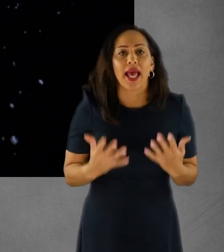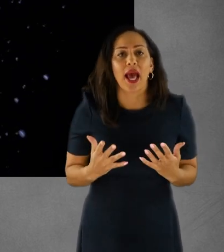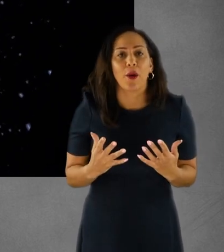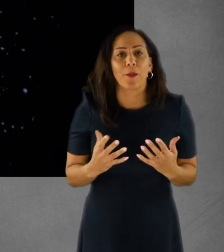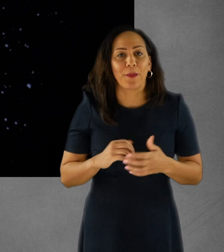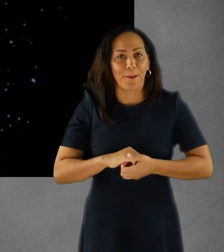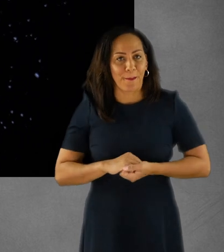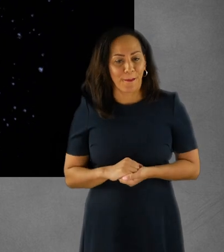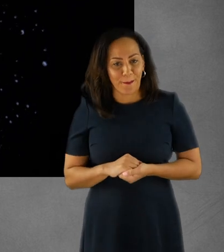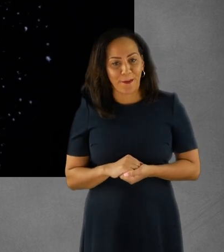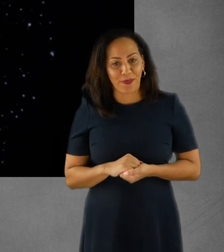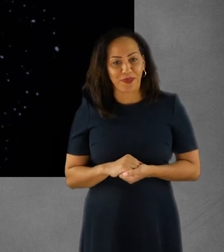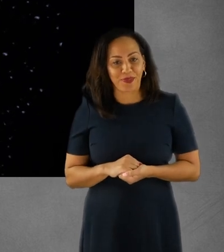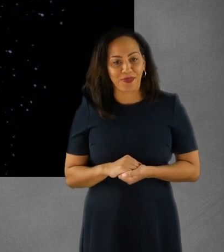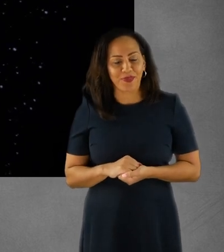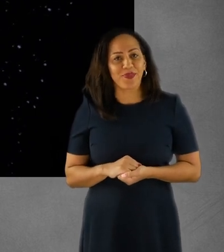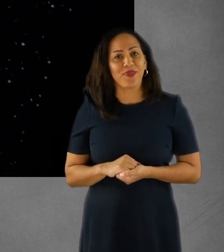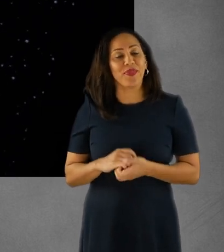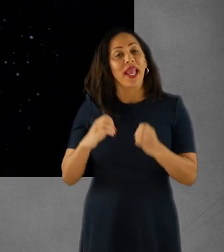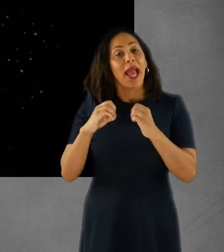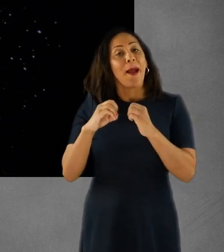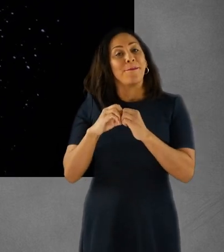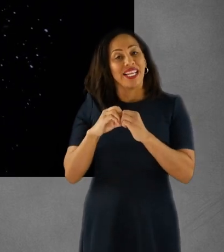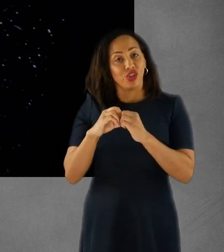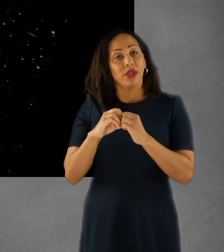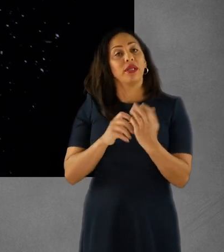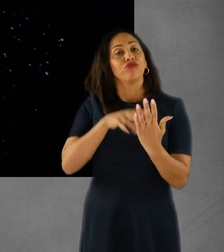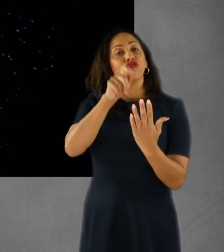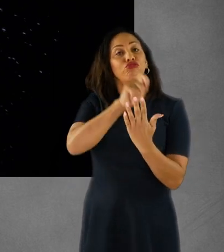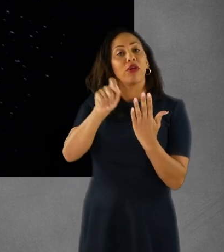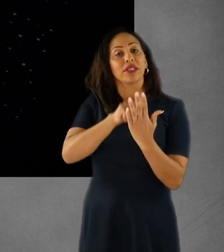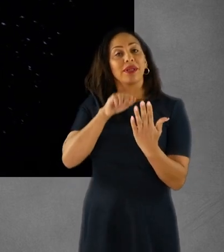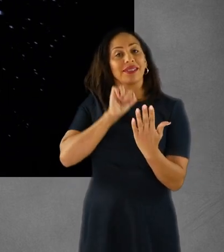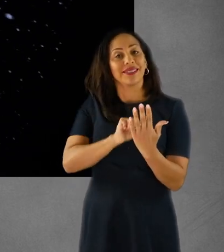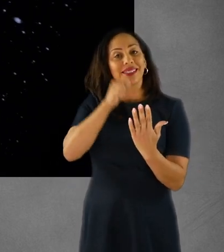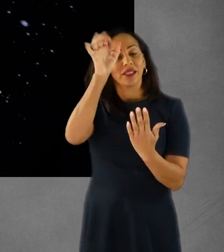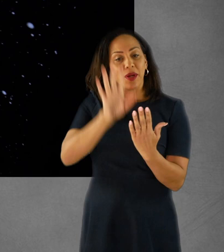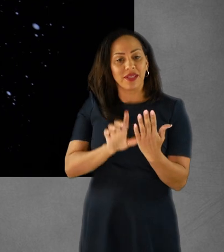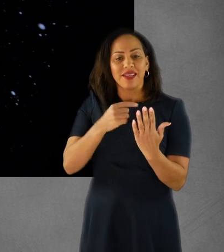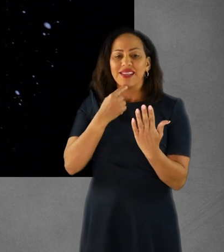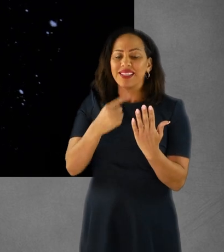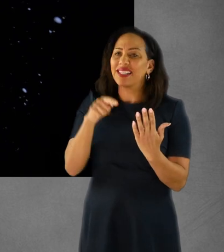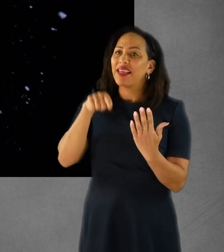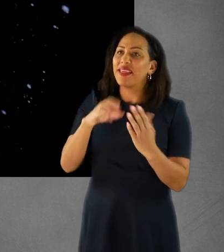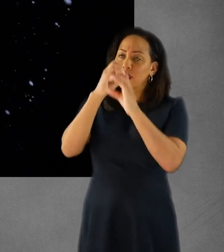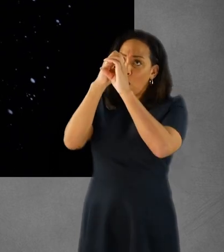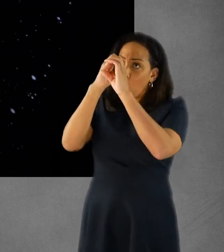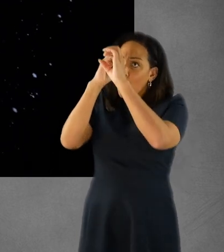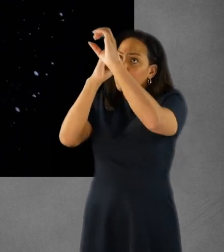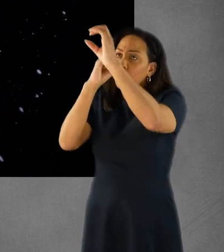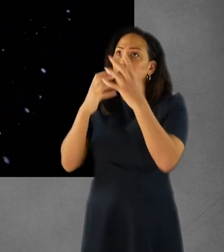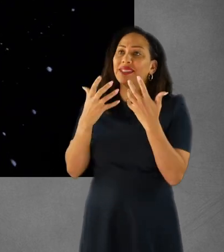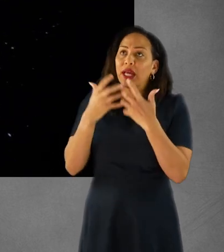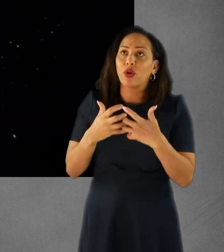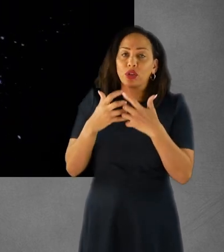writes about his experience, and he says that all of these optical technologies, first for looking